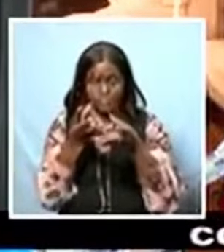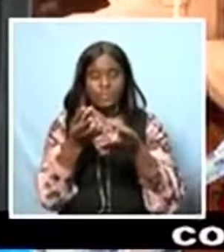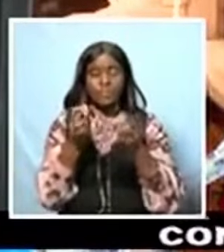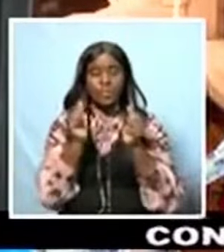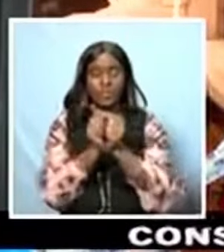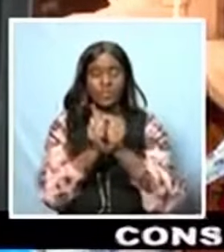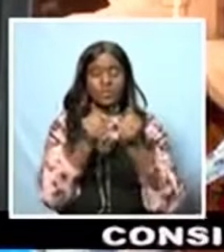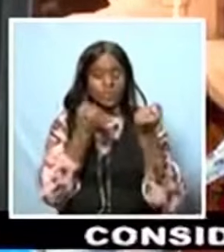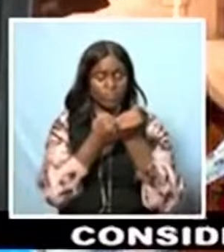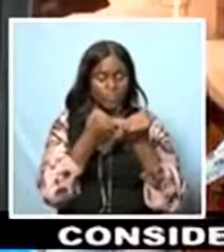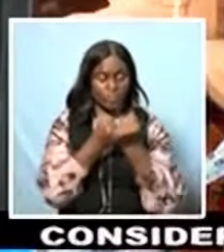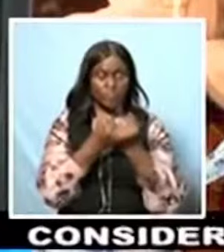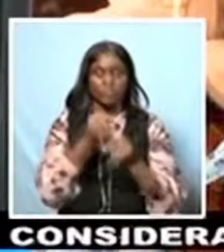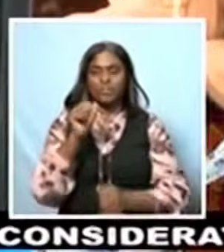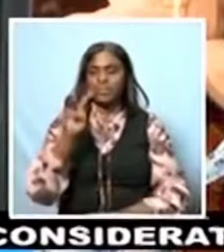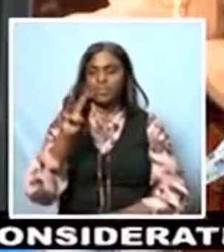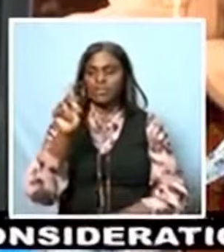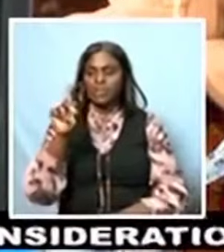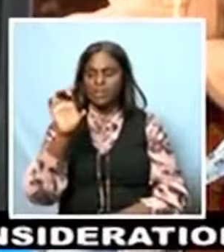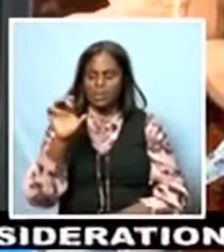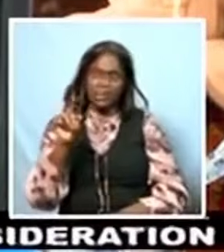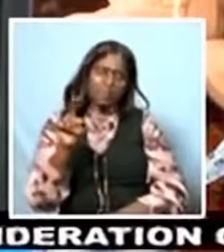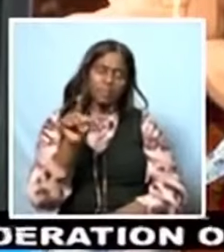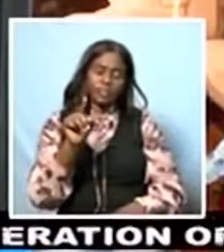with supporting the ward development